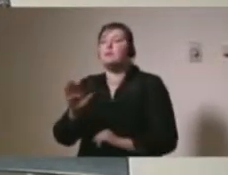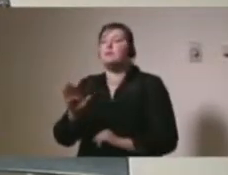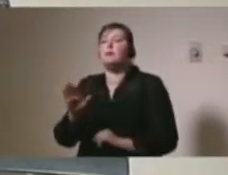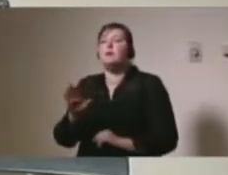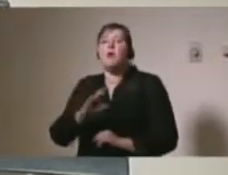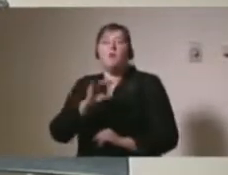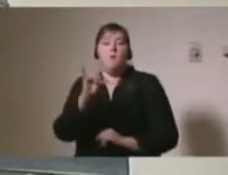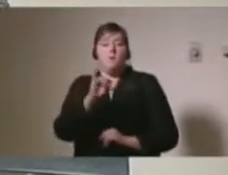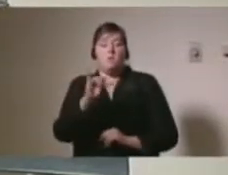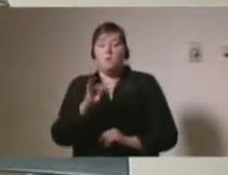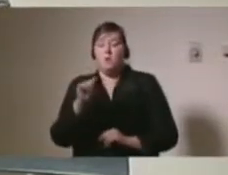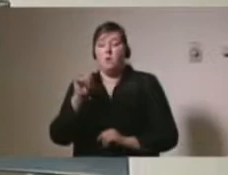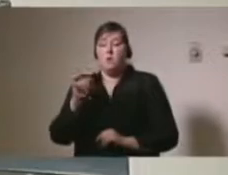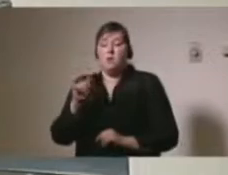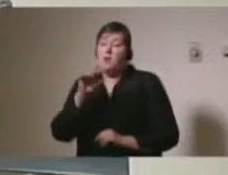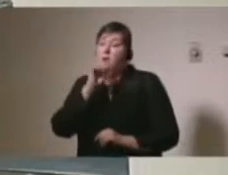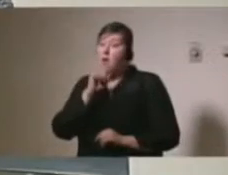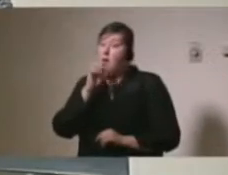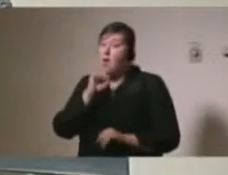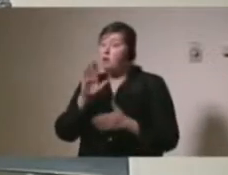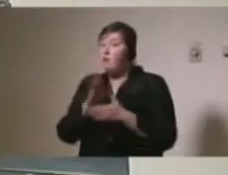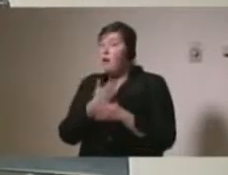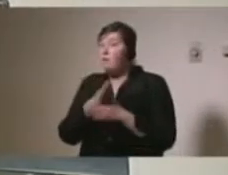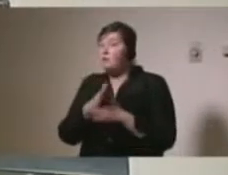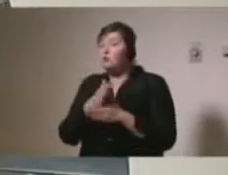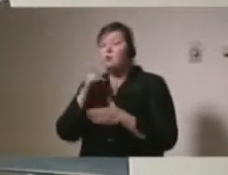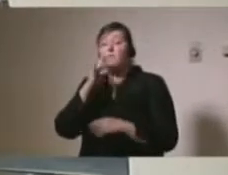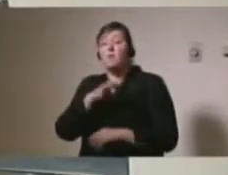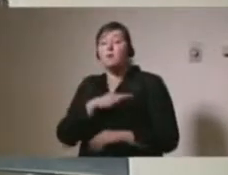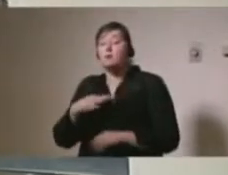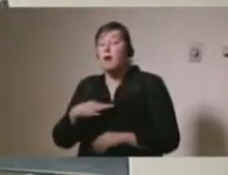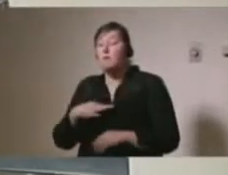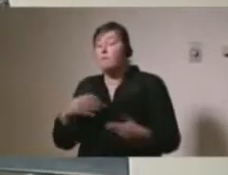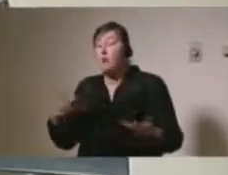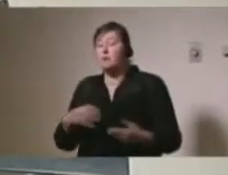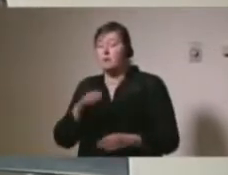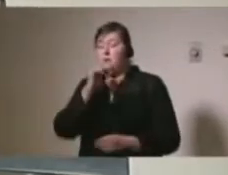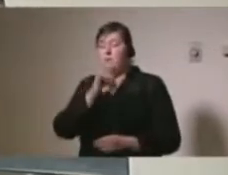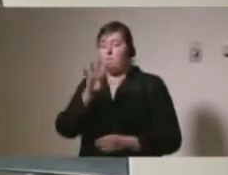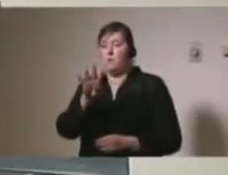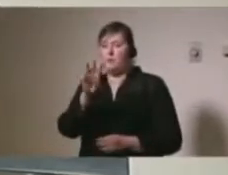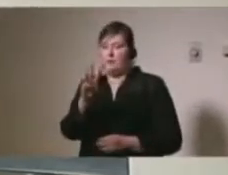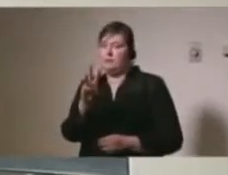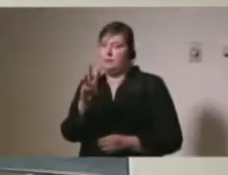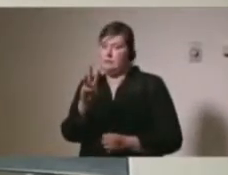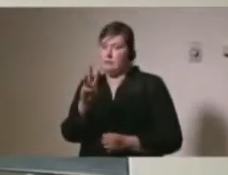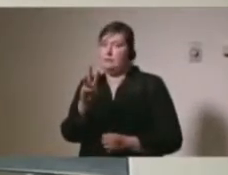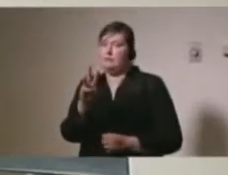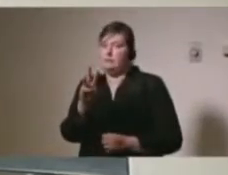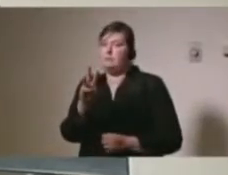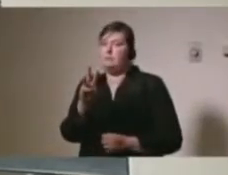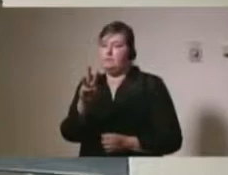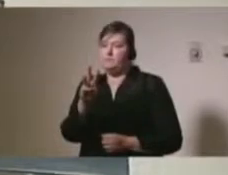say that the average age of our staff is 46 years old, which is